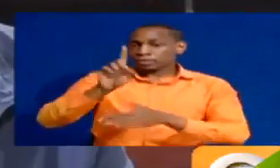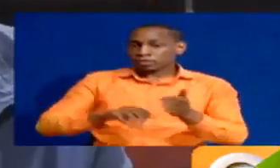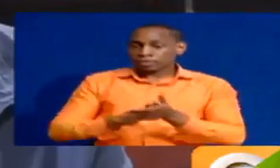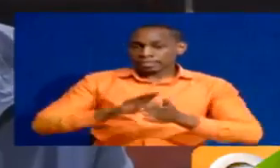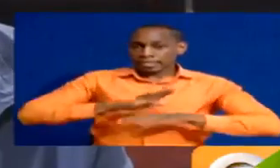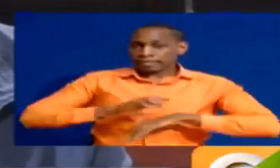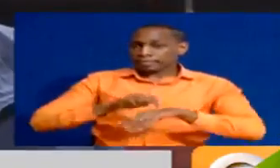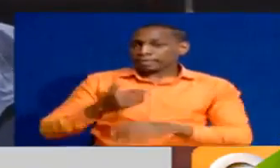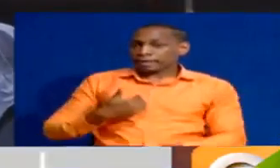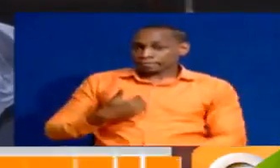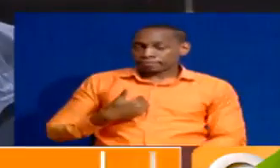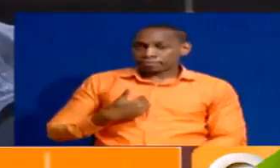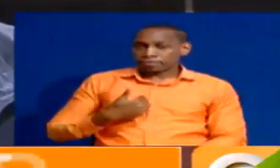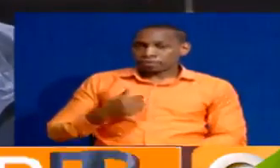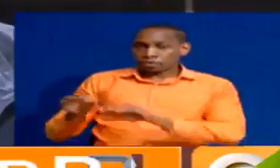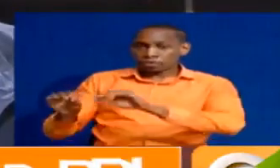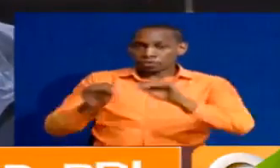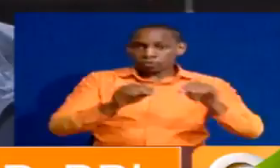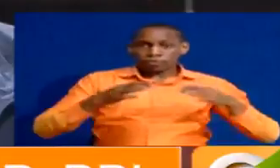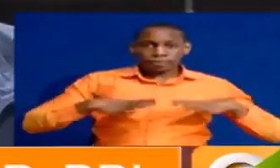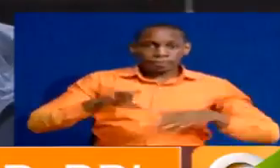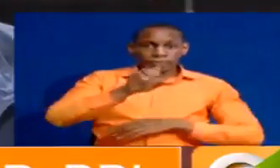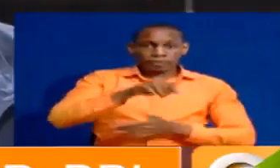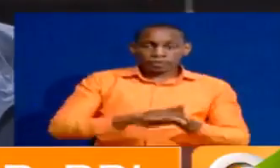do you have sufficient time to shift people